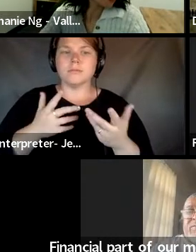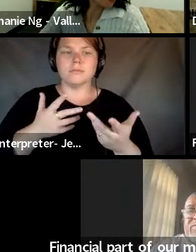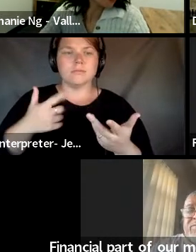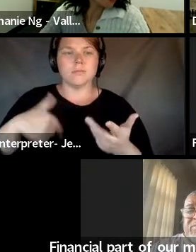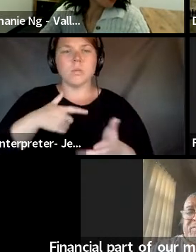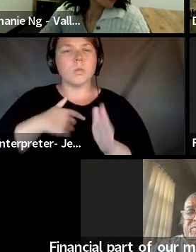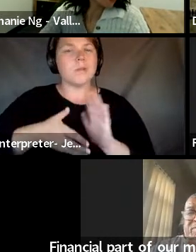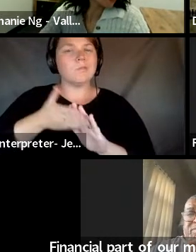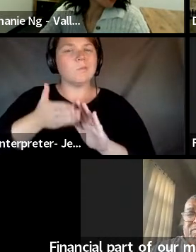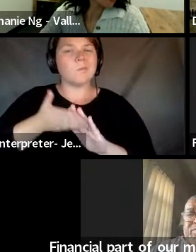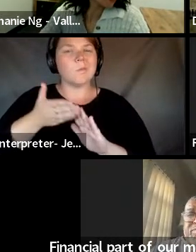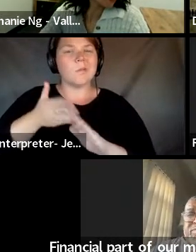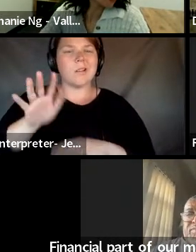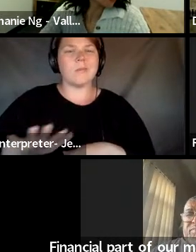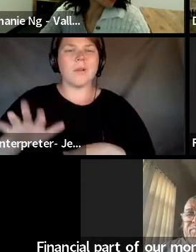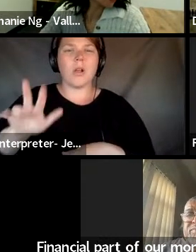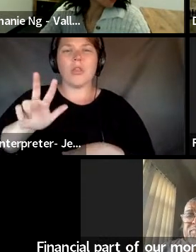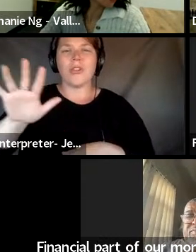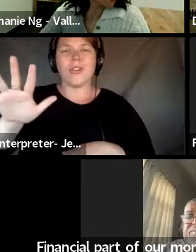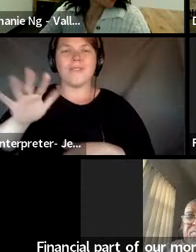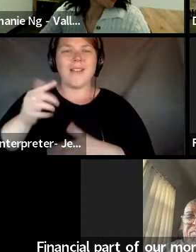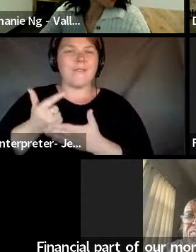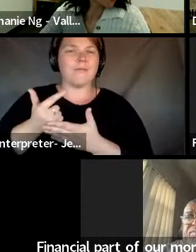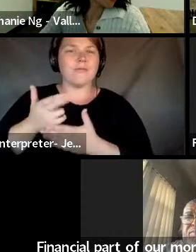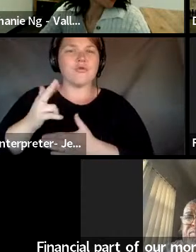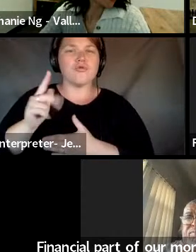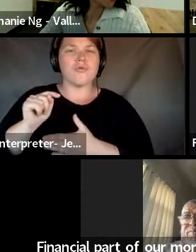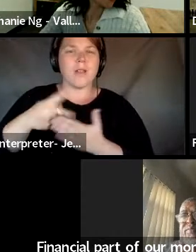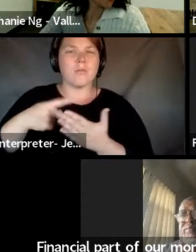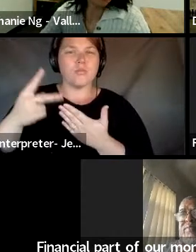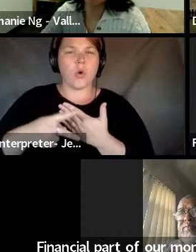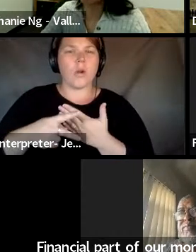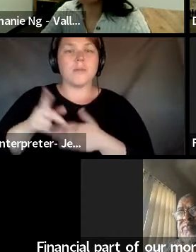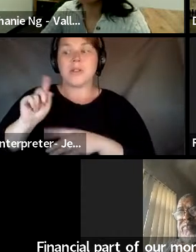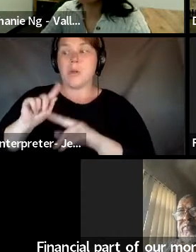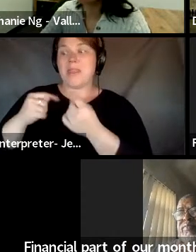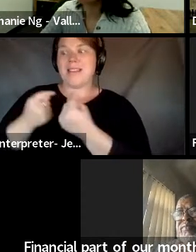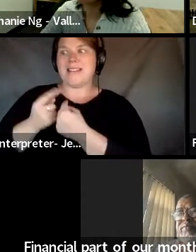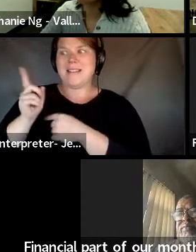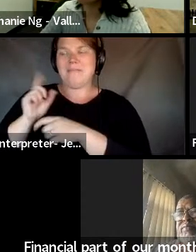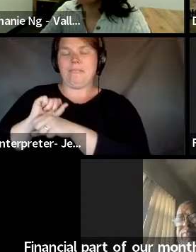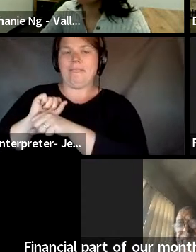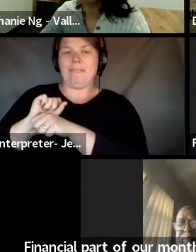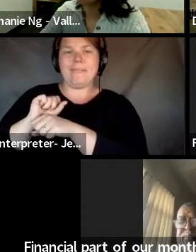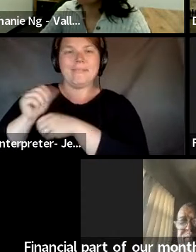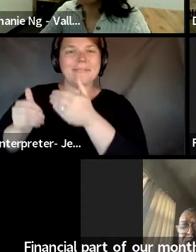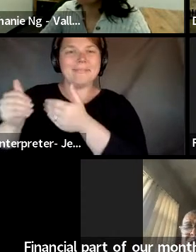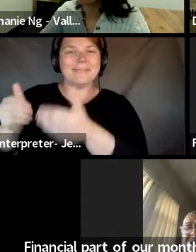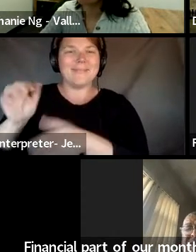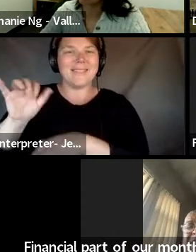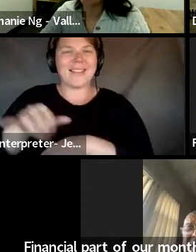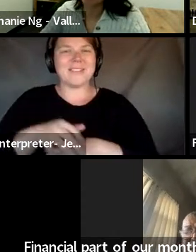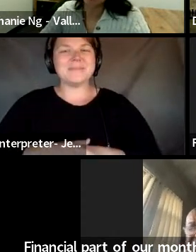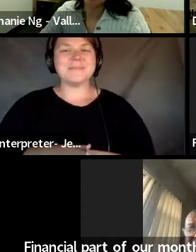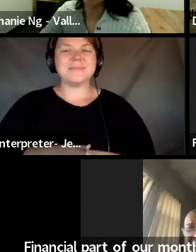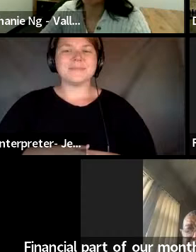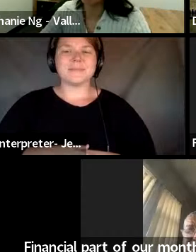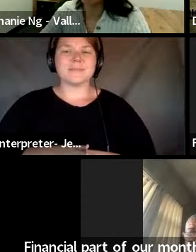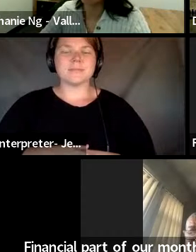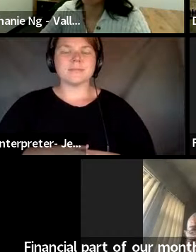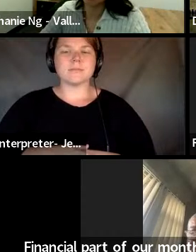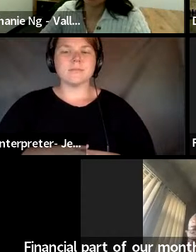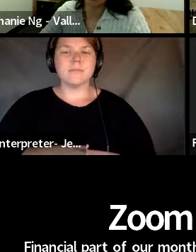probably 35 grant programs, and so there's an awesome team in the back that process all of those for us. Okay. So